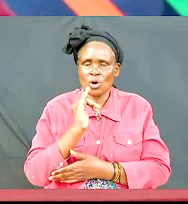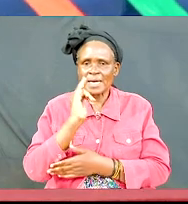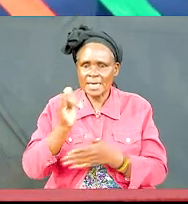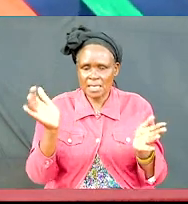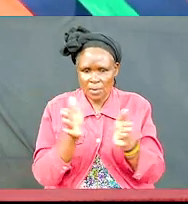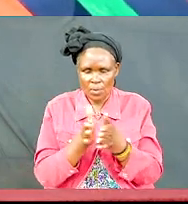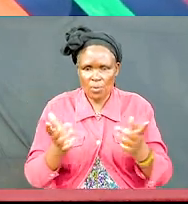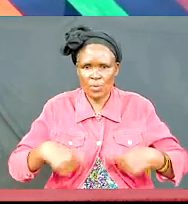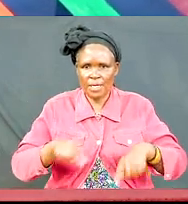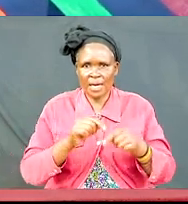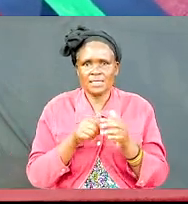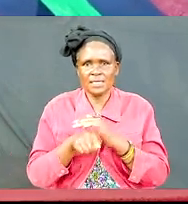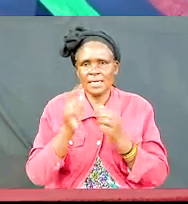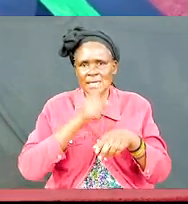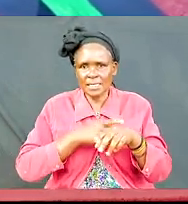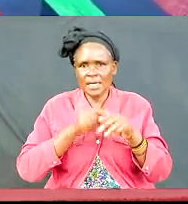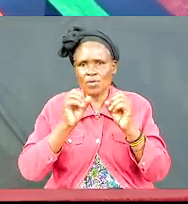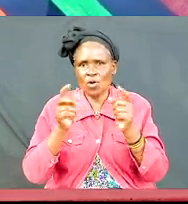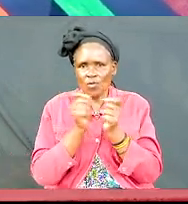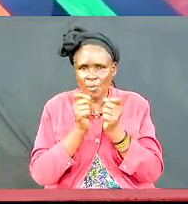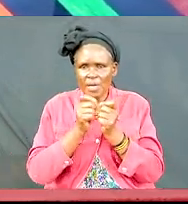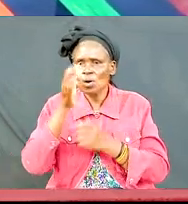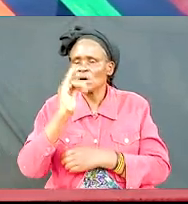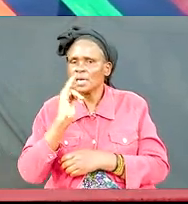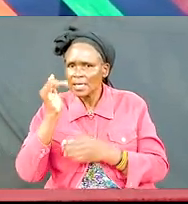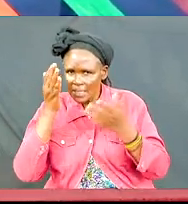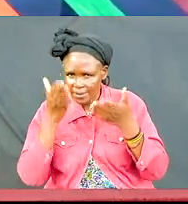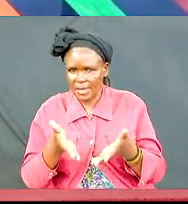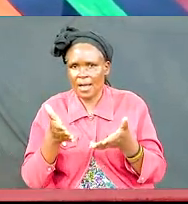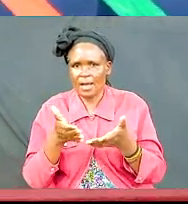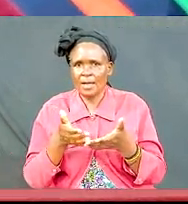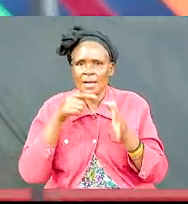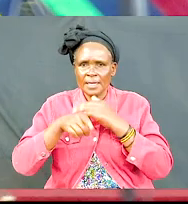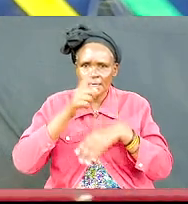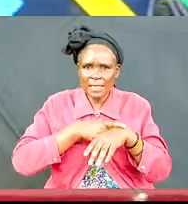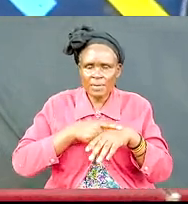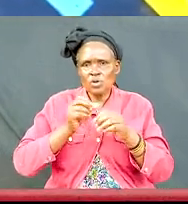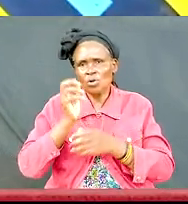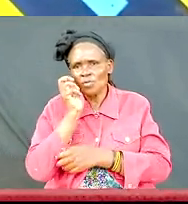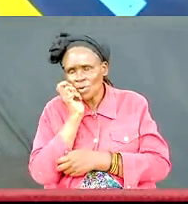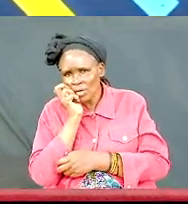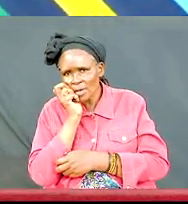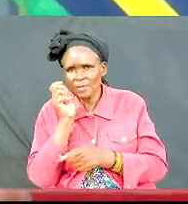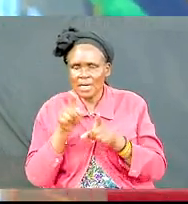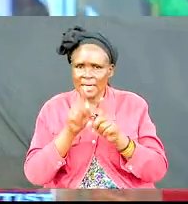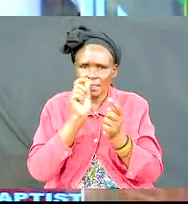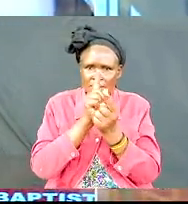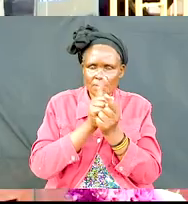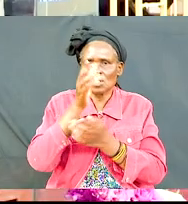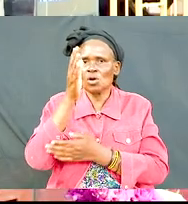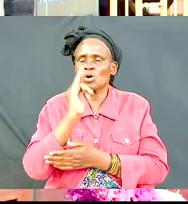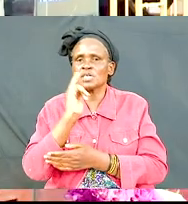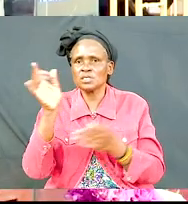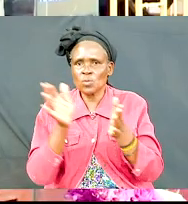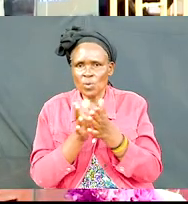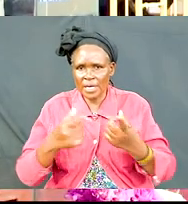us. In the times of pain, God is with us. In the times of grief, like the disciples, God is with us.